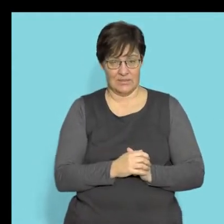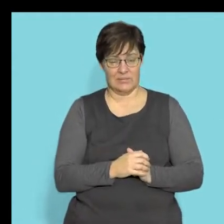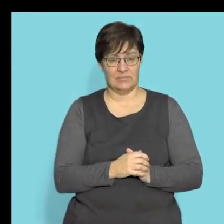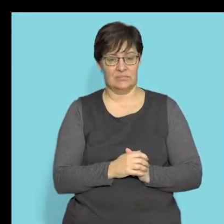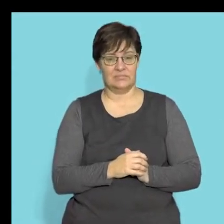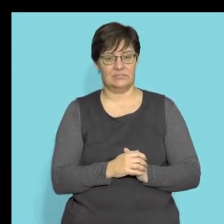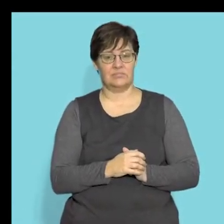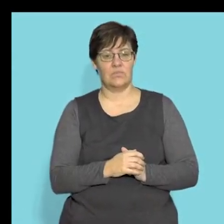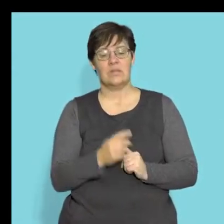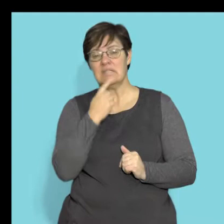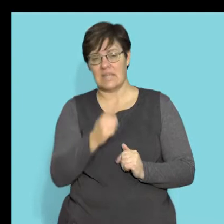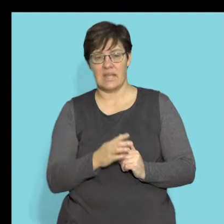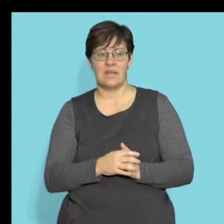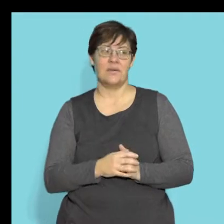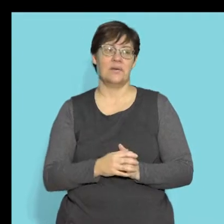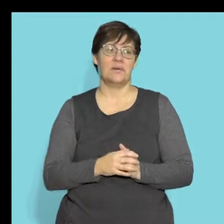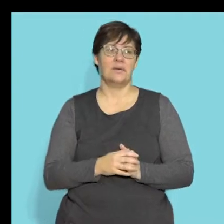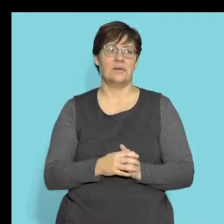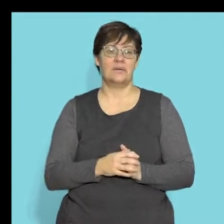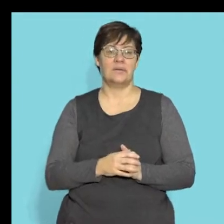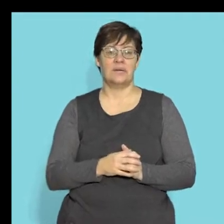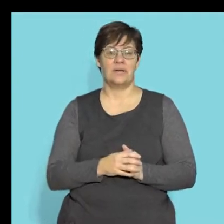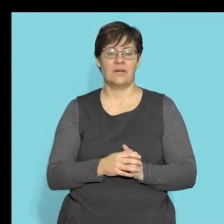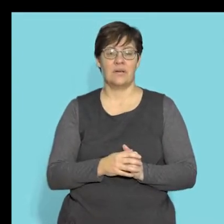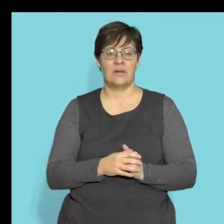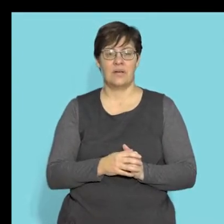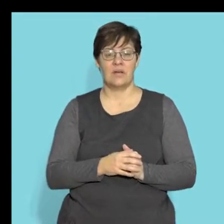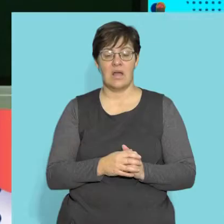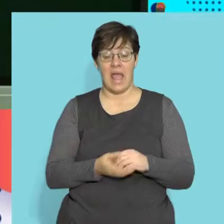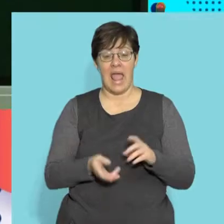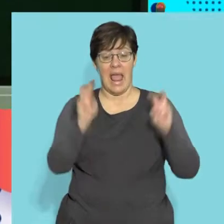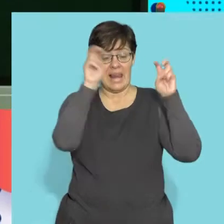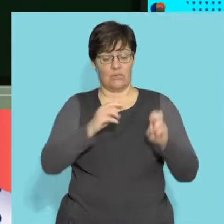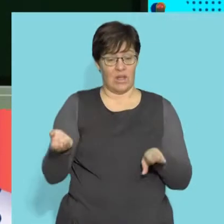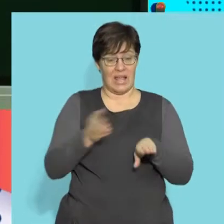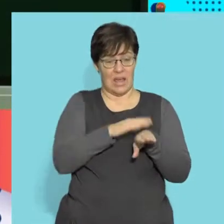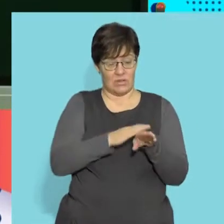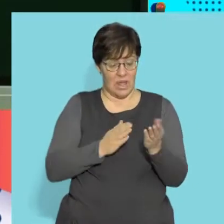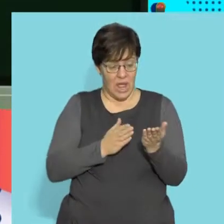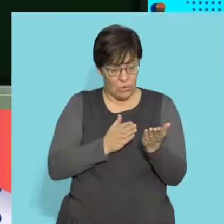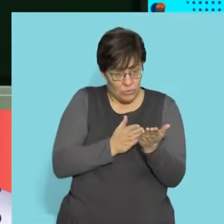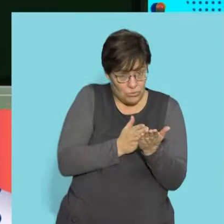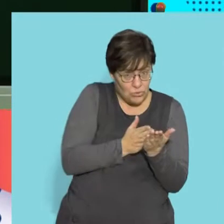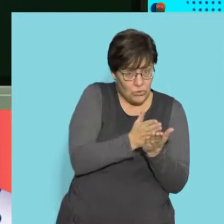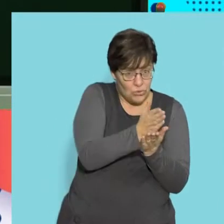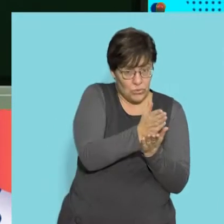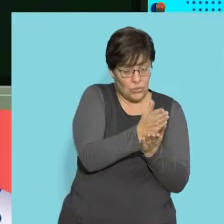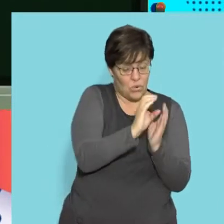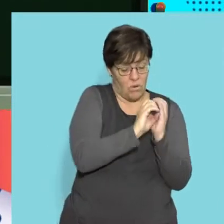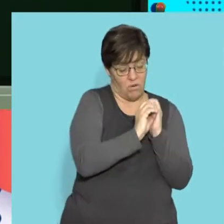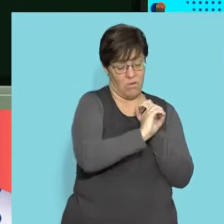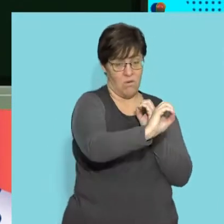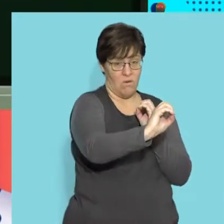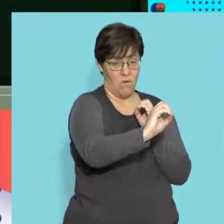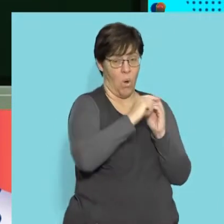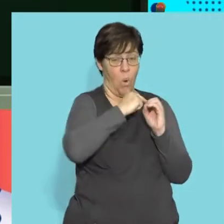So we're saying, let's pass an electric current into